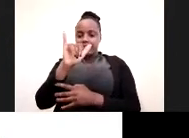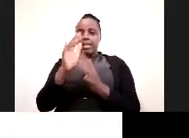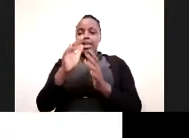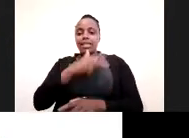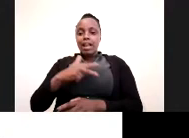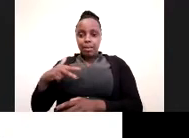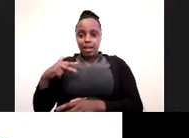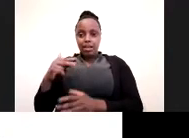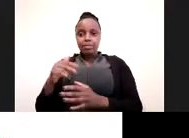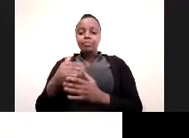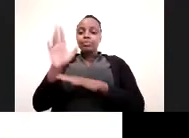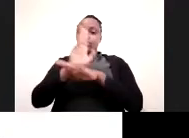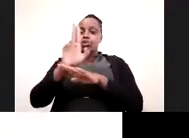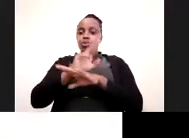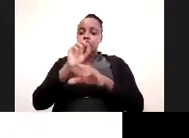spends